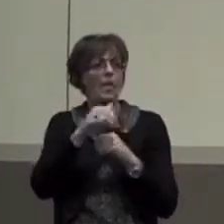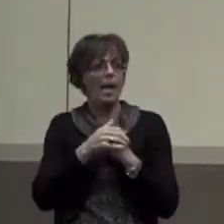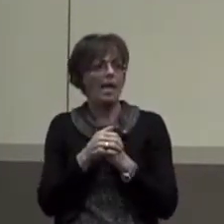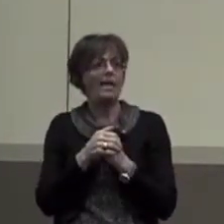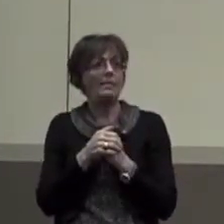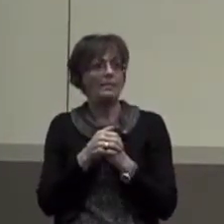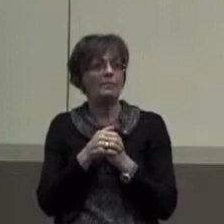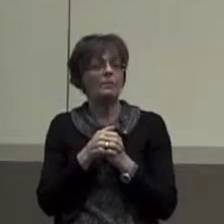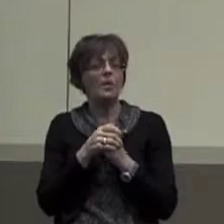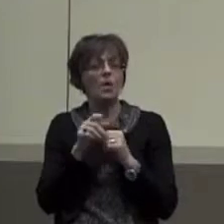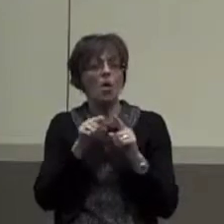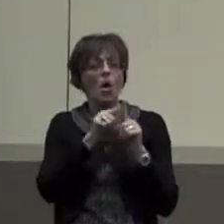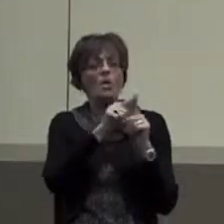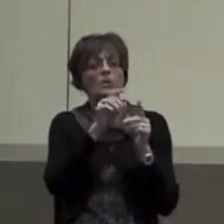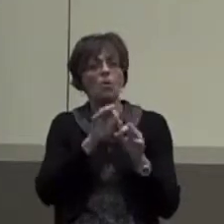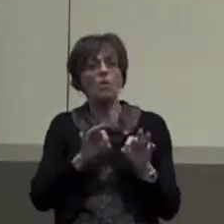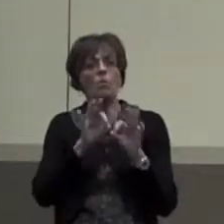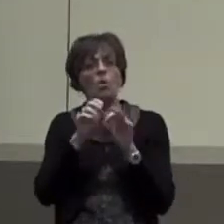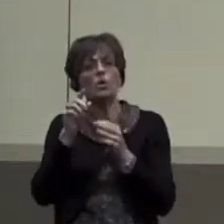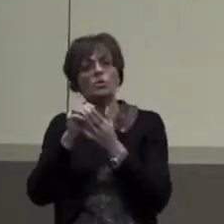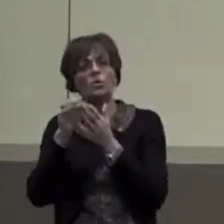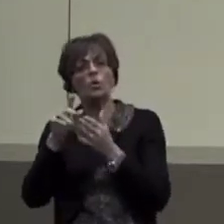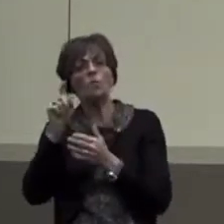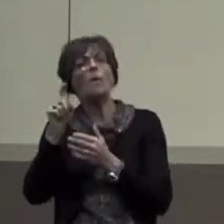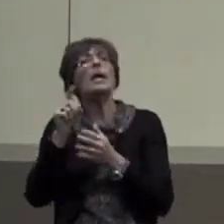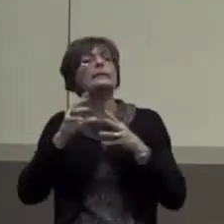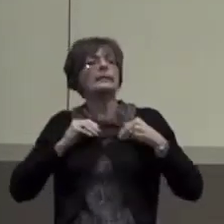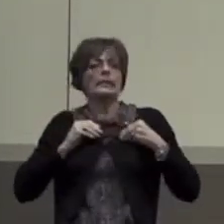Also important, the student has to buy into